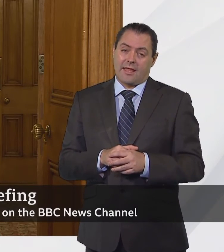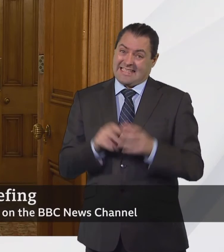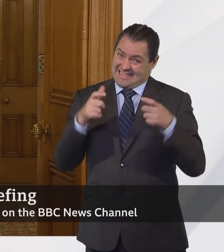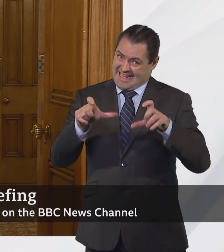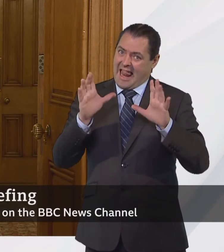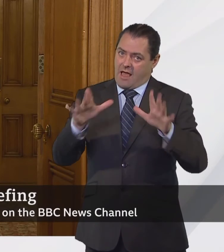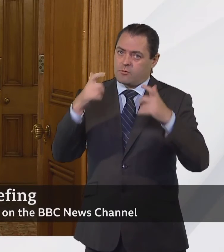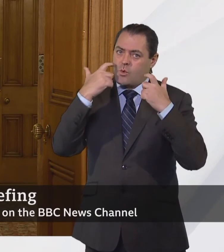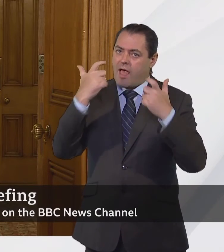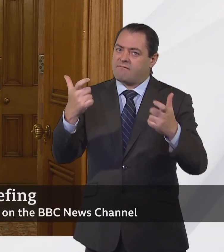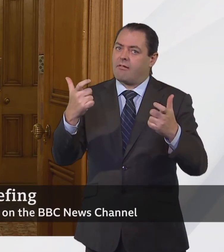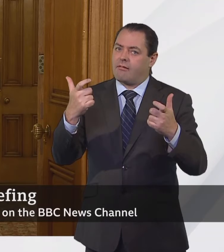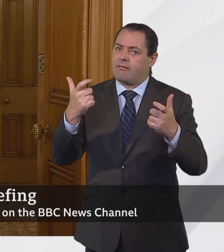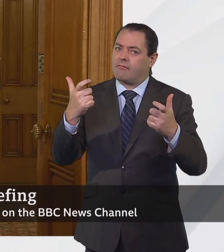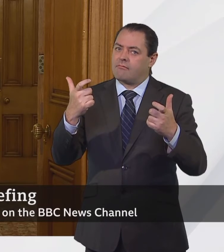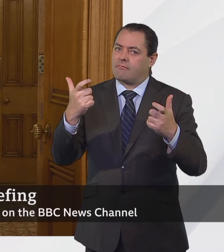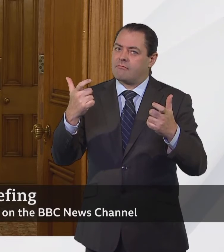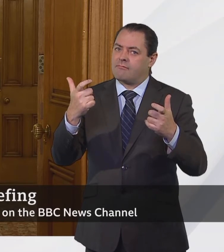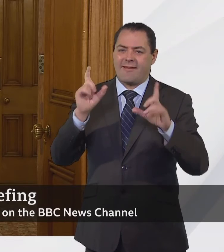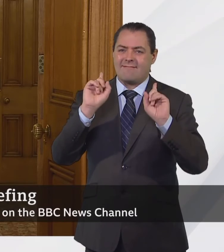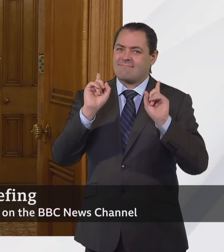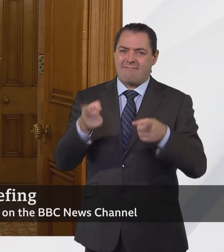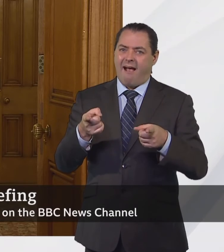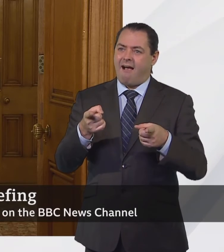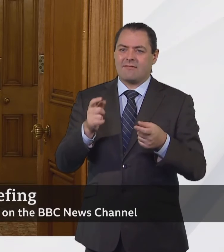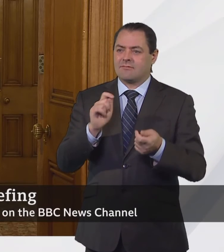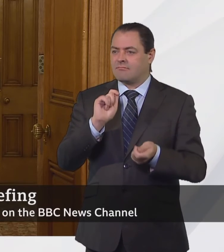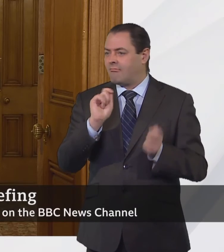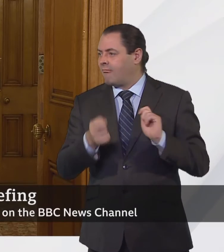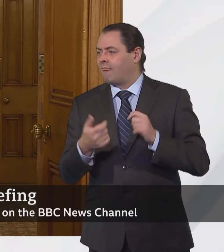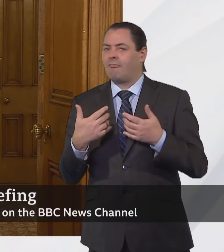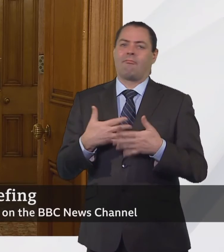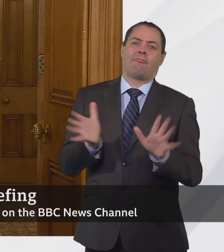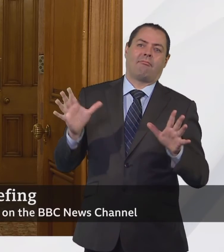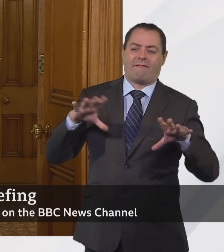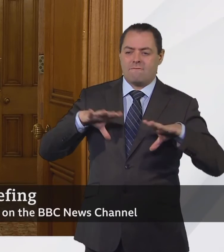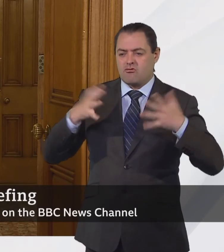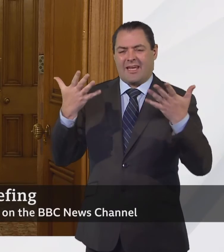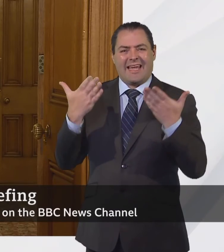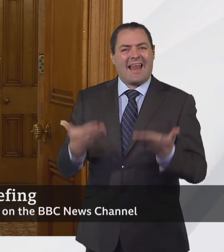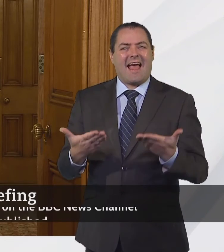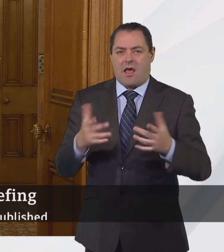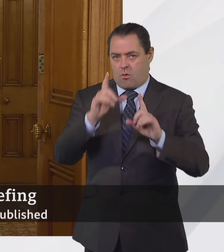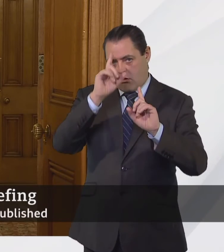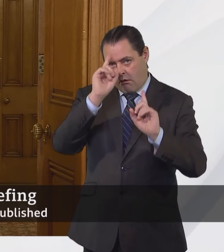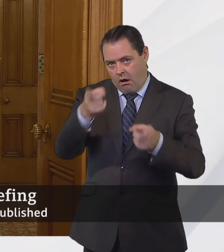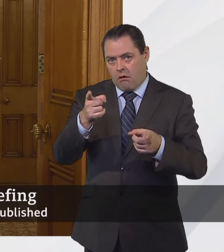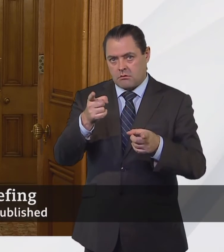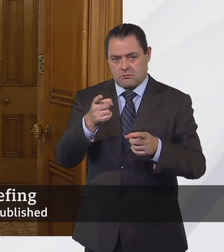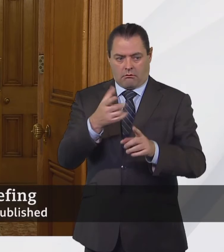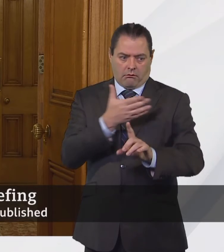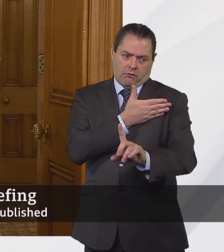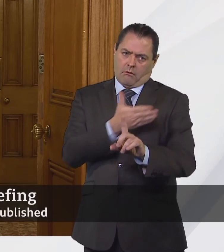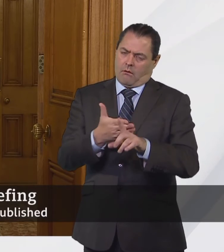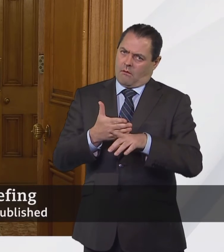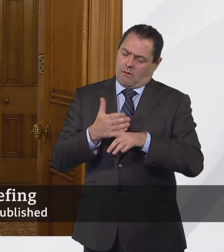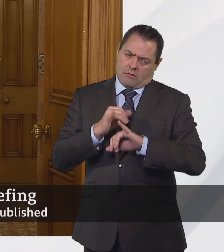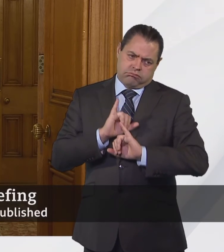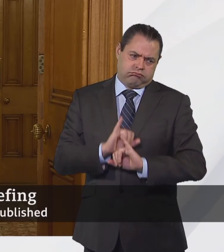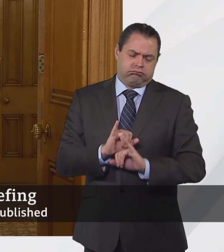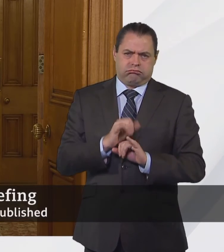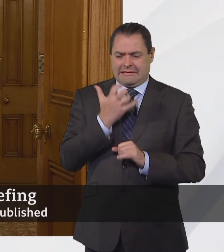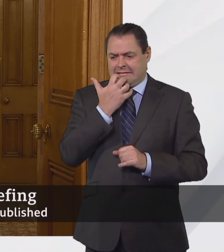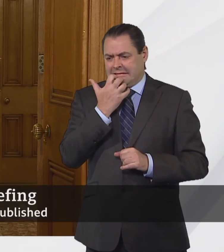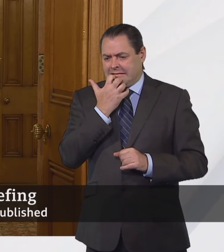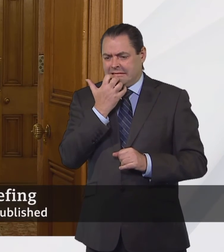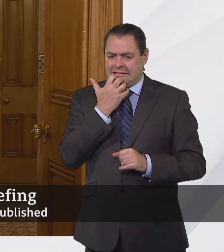risk losing control of this virus all over again, casting aside our hard-won gains and forcing